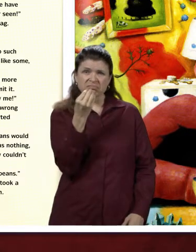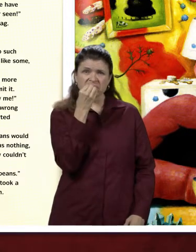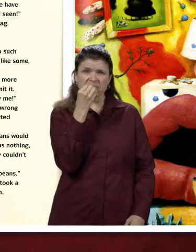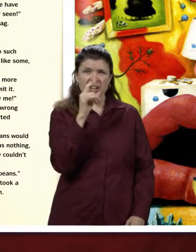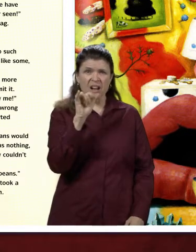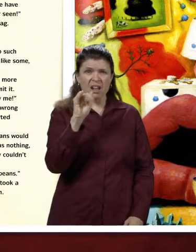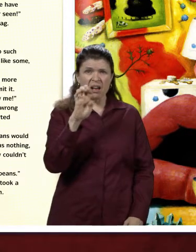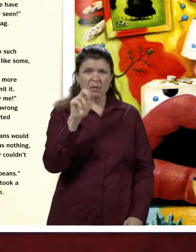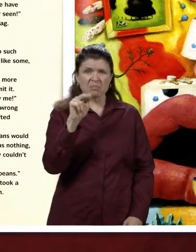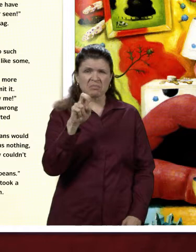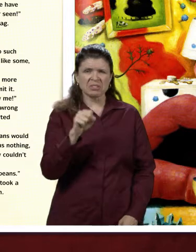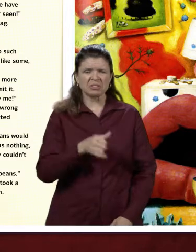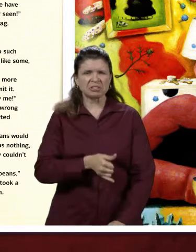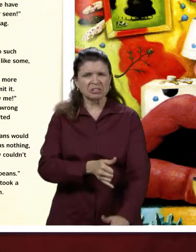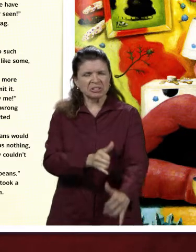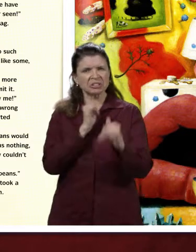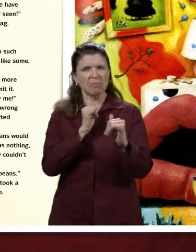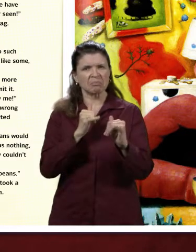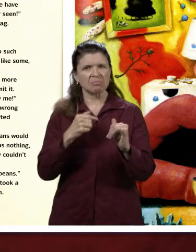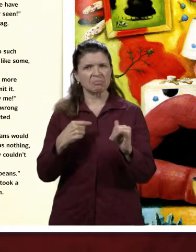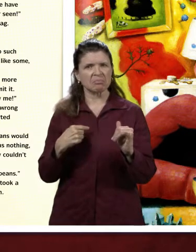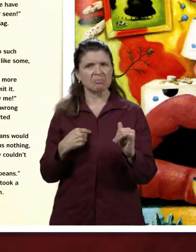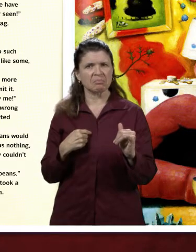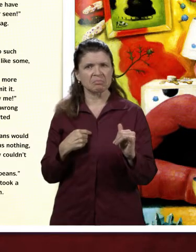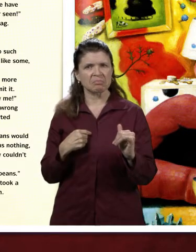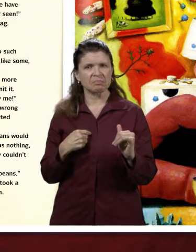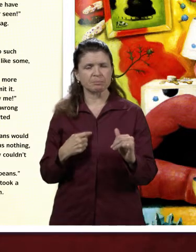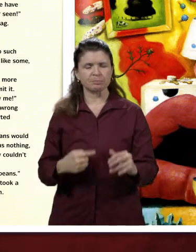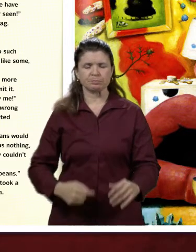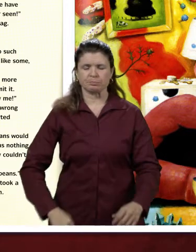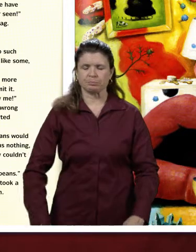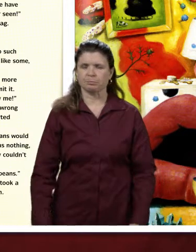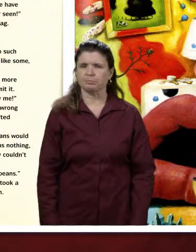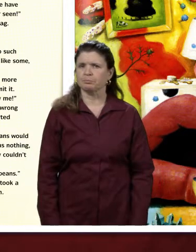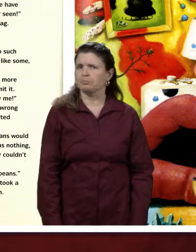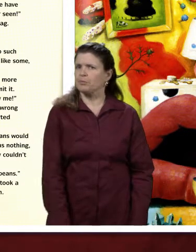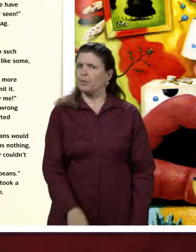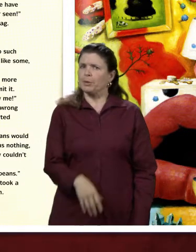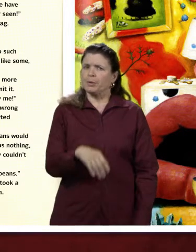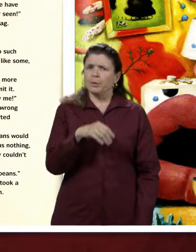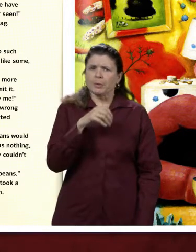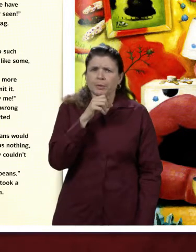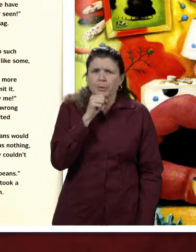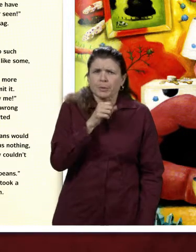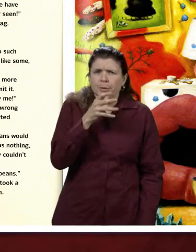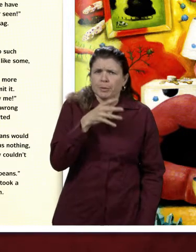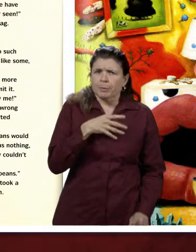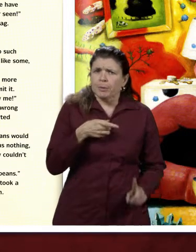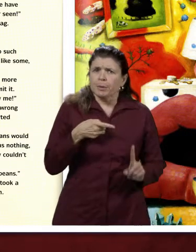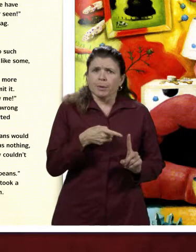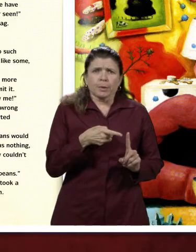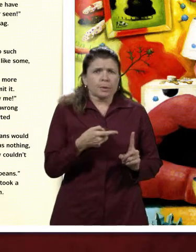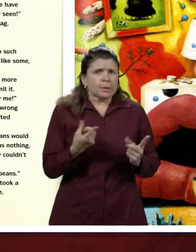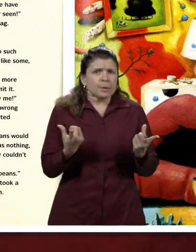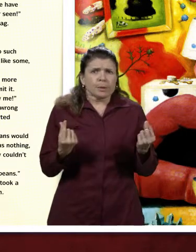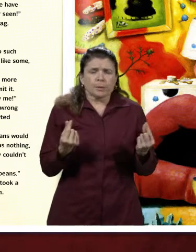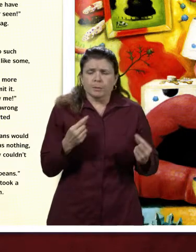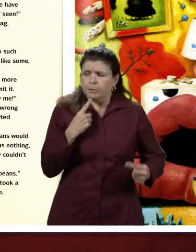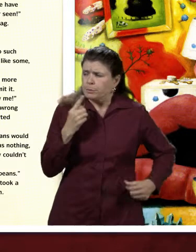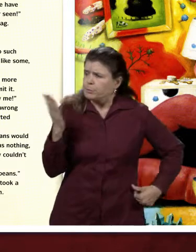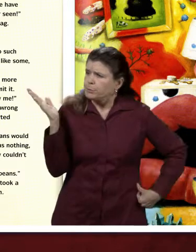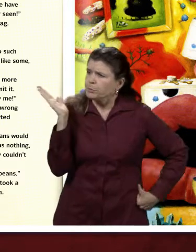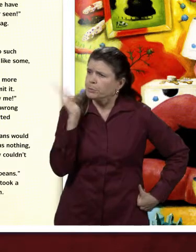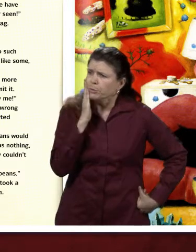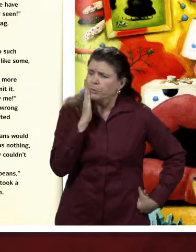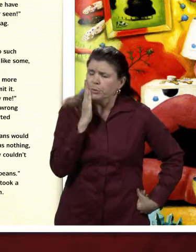me." "Oh dear," the old woman said sadly. "I guess I was wrong about you." She put